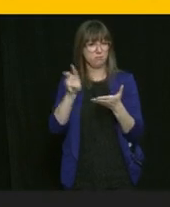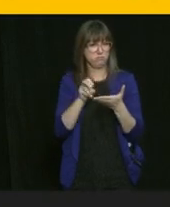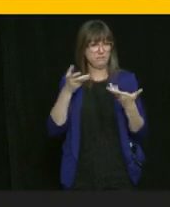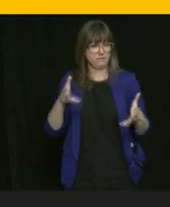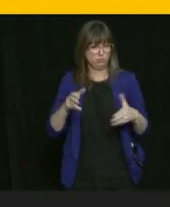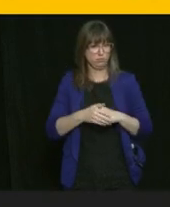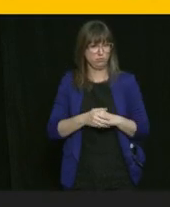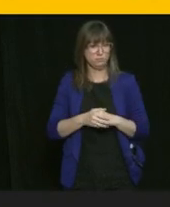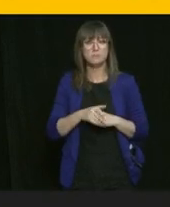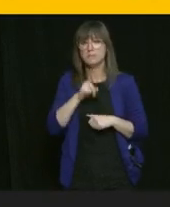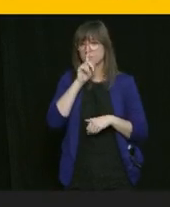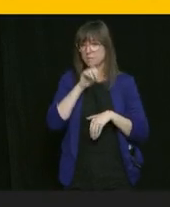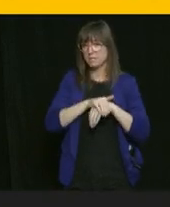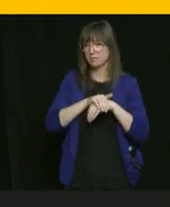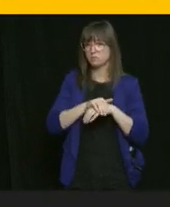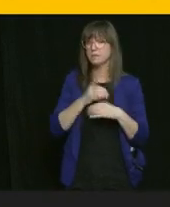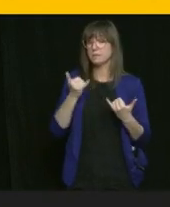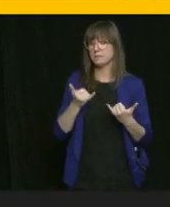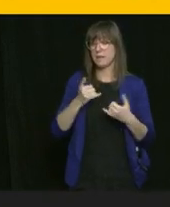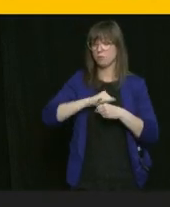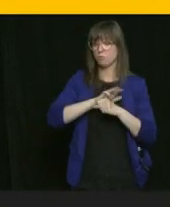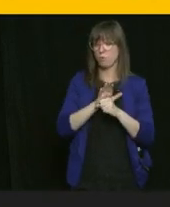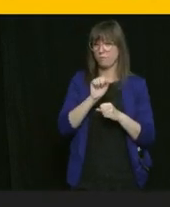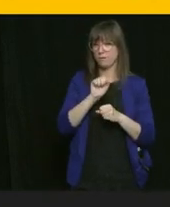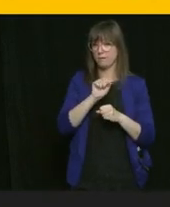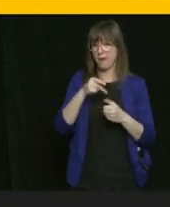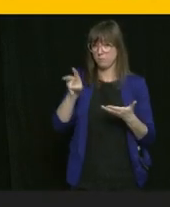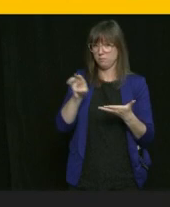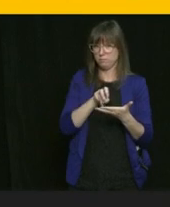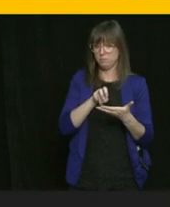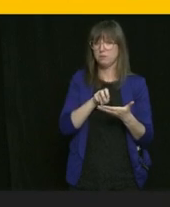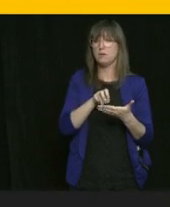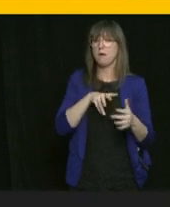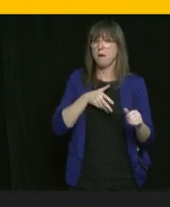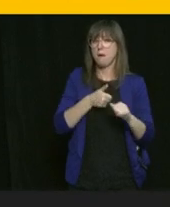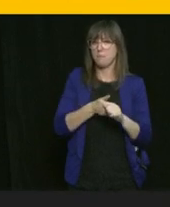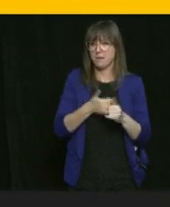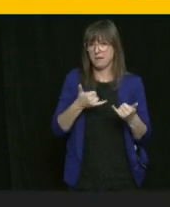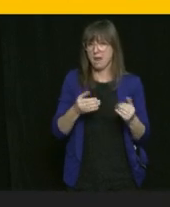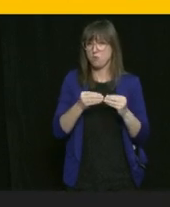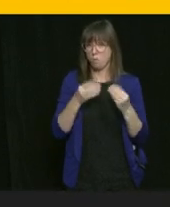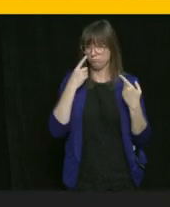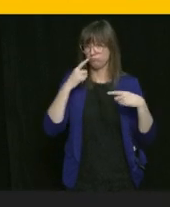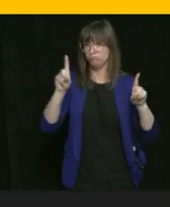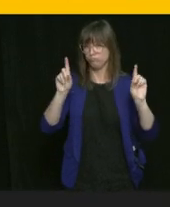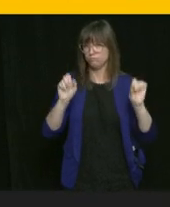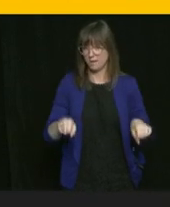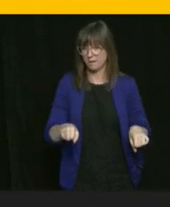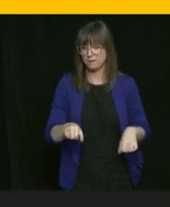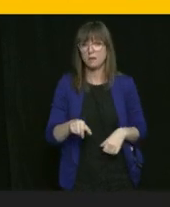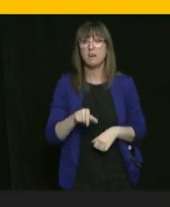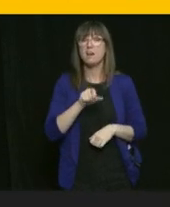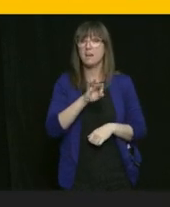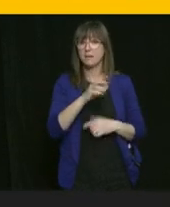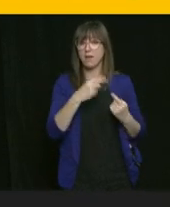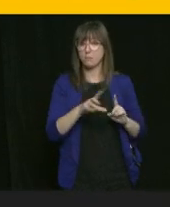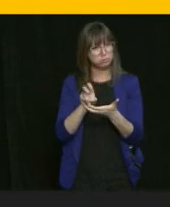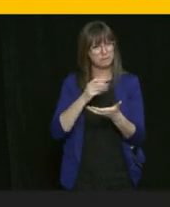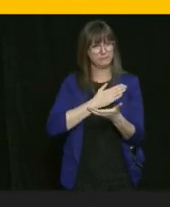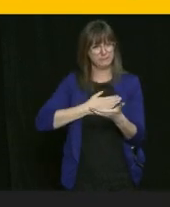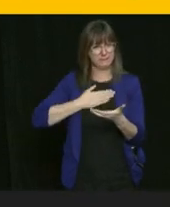the COVID Alert app has been updated to be even more effective. If you test positive, you can